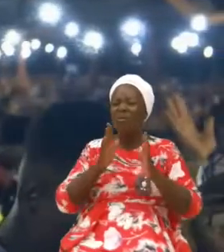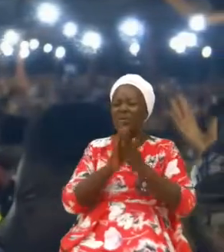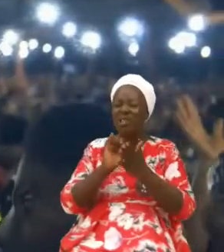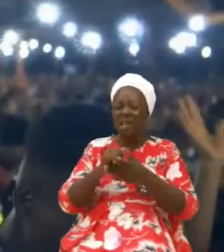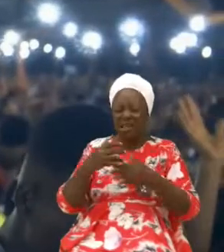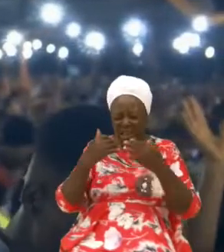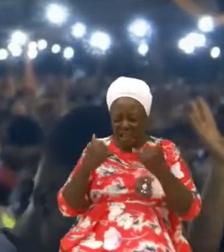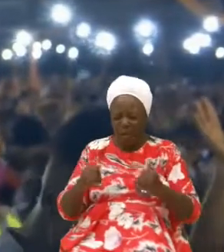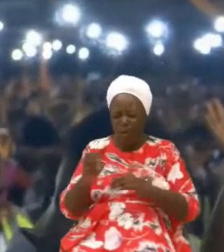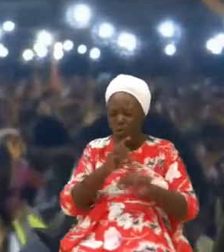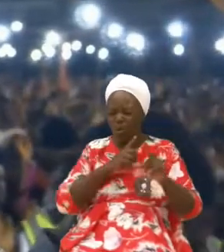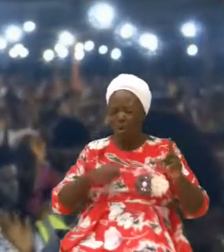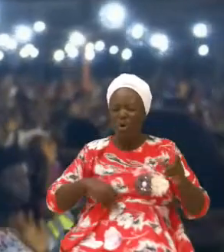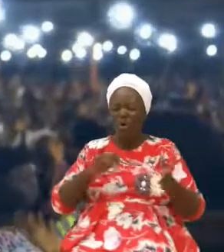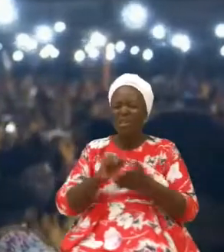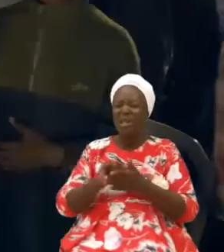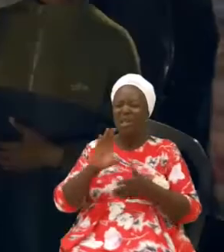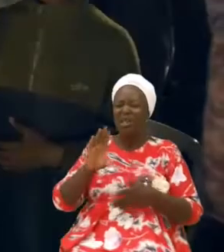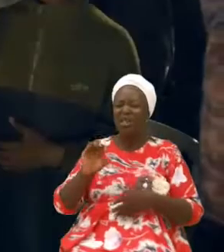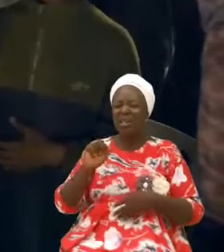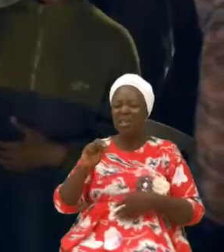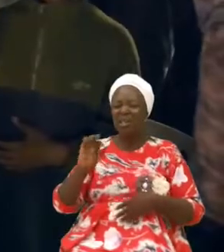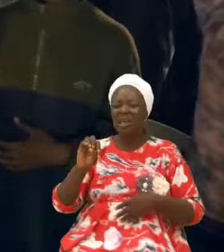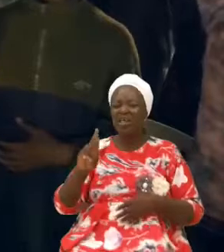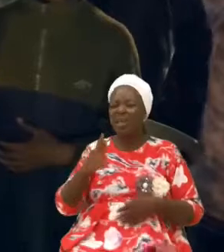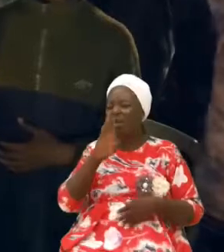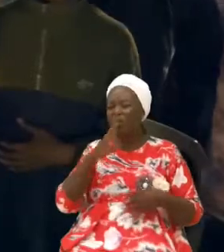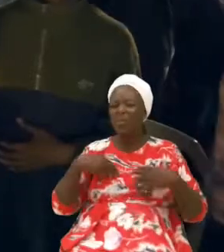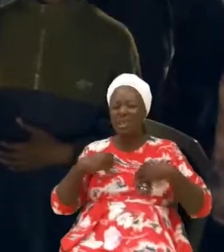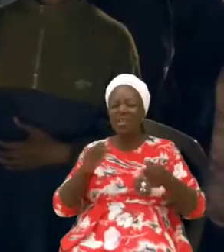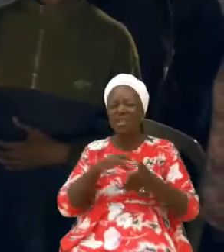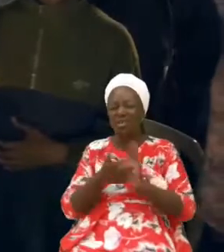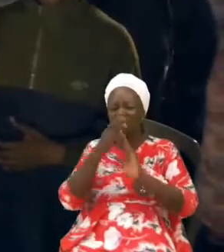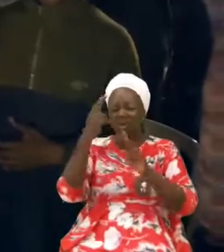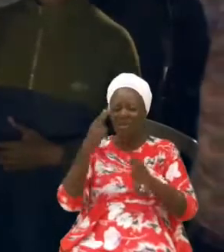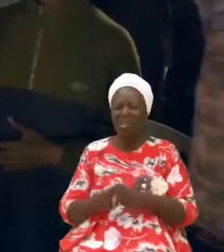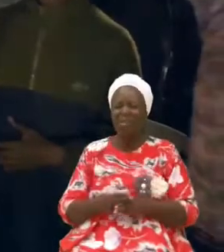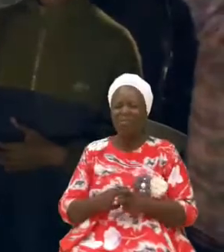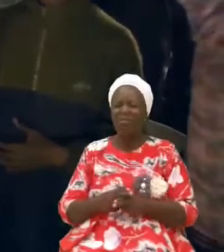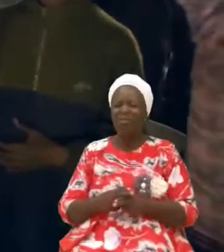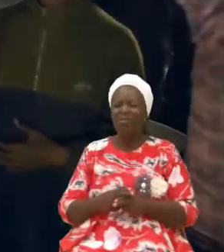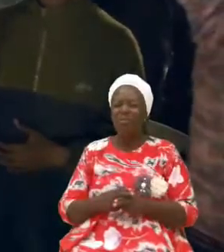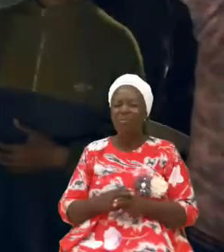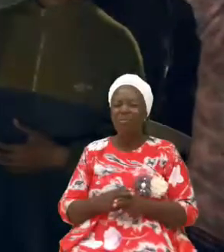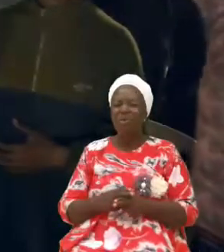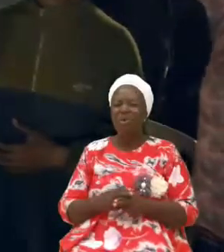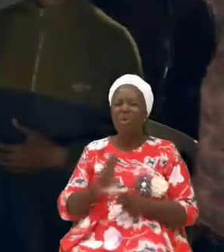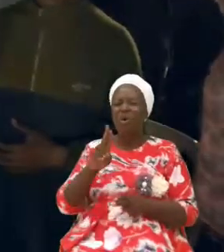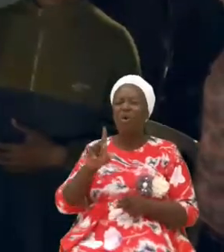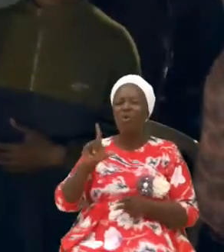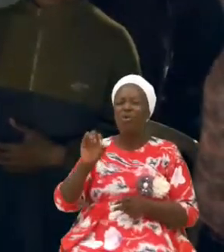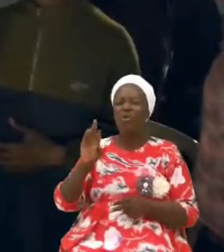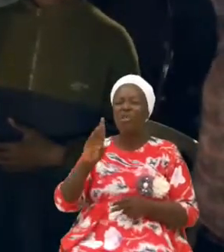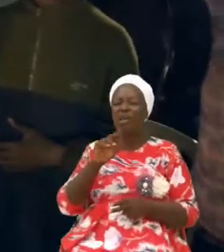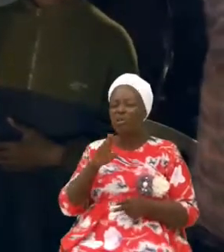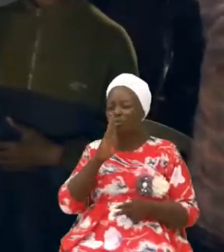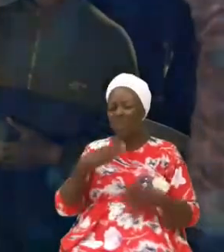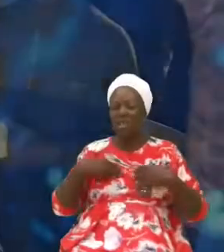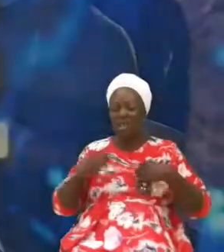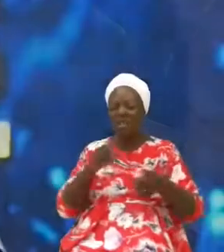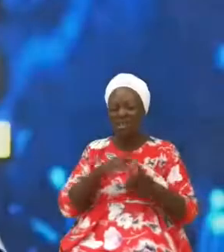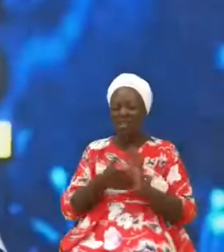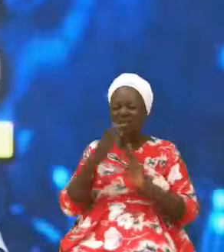incurable diseases. I pray, Lord, that right now that cancer be healed in Jesus'